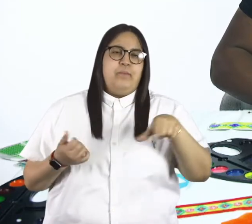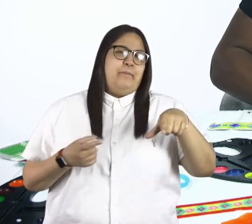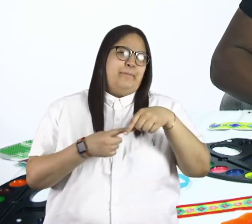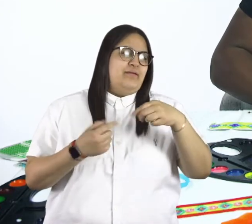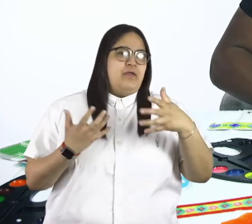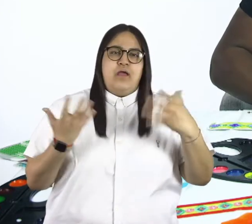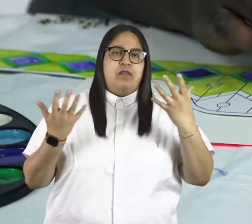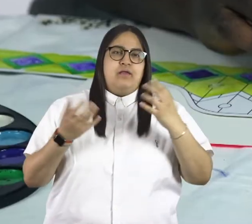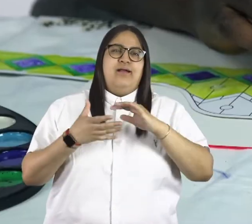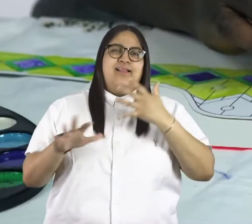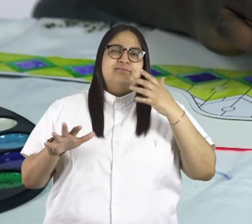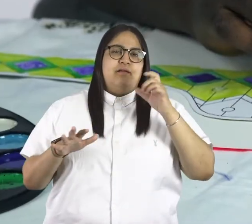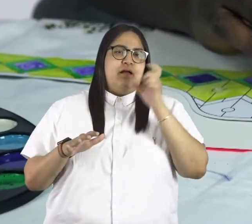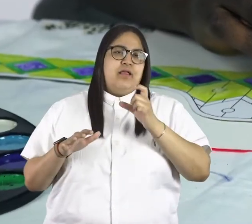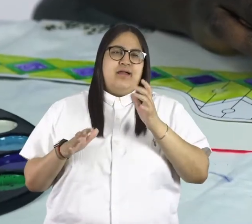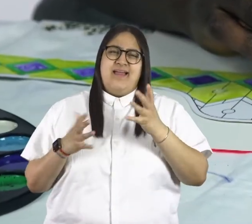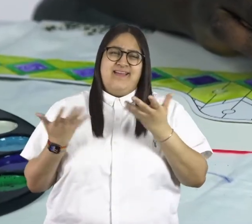tap,